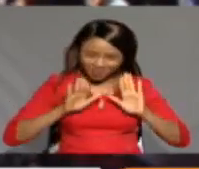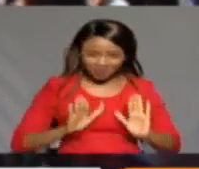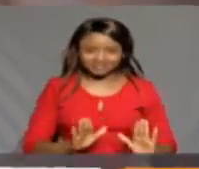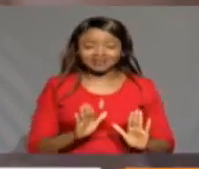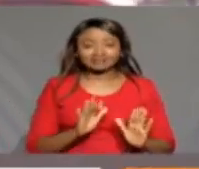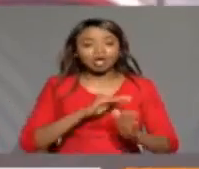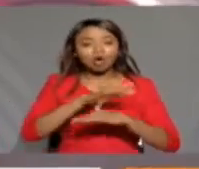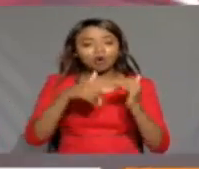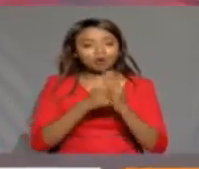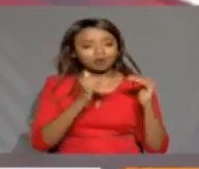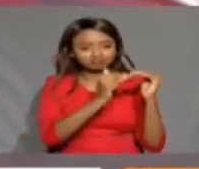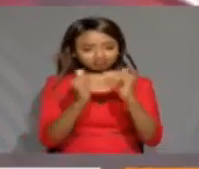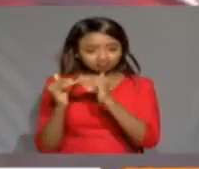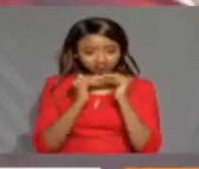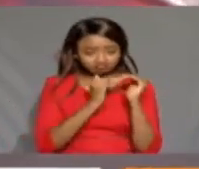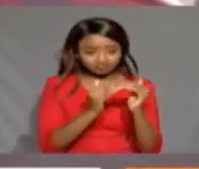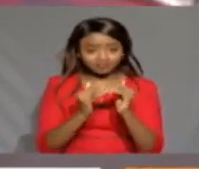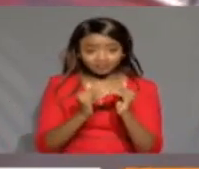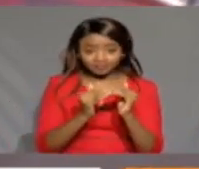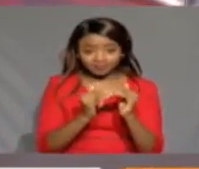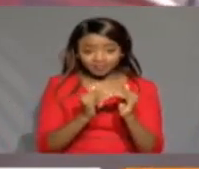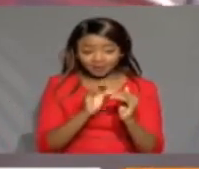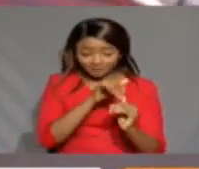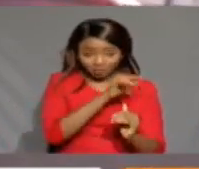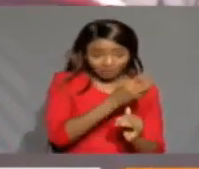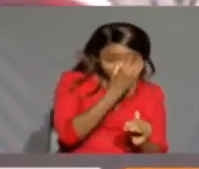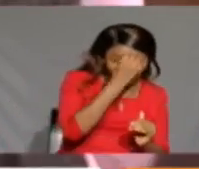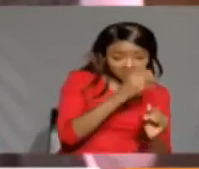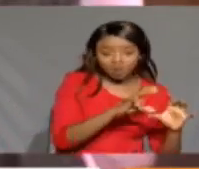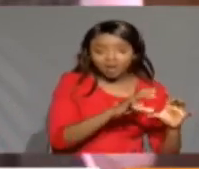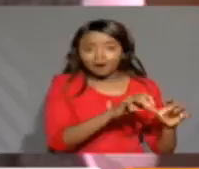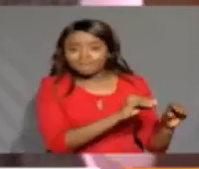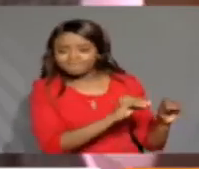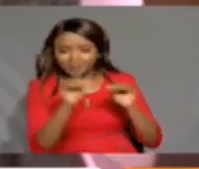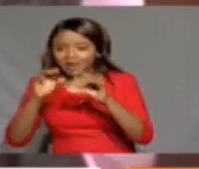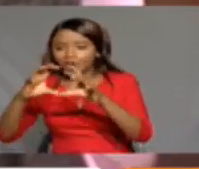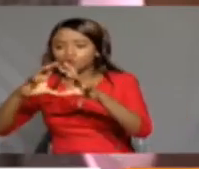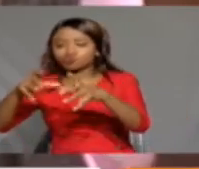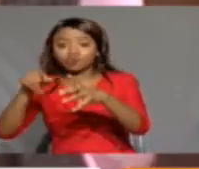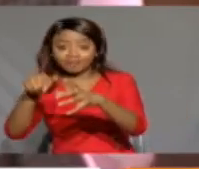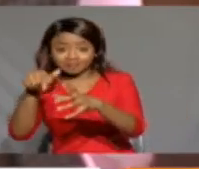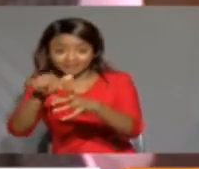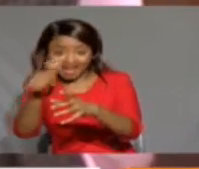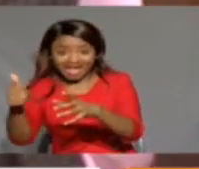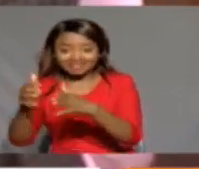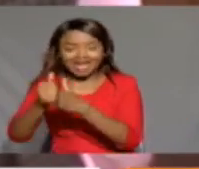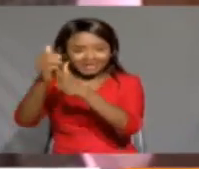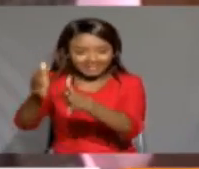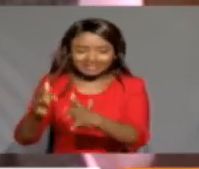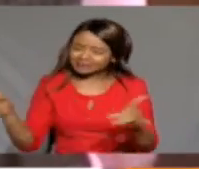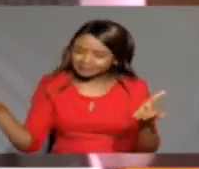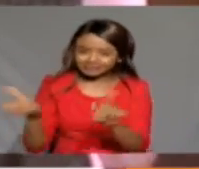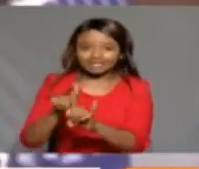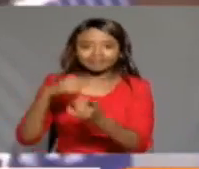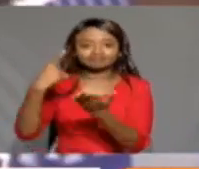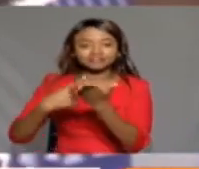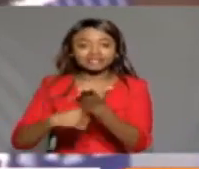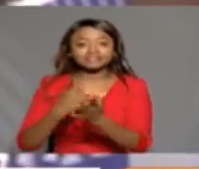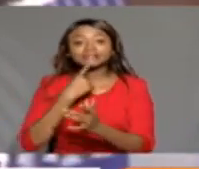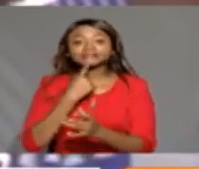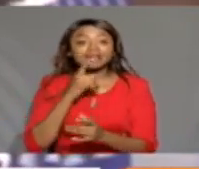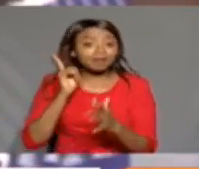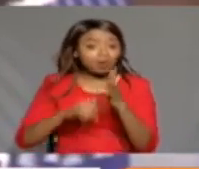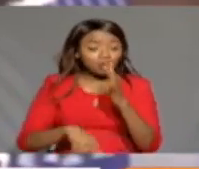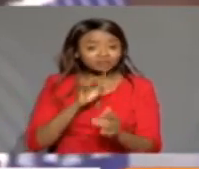not precious. Hundreds of miles away from Kitui, another group of Ukambani leaders swung into the debate defending